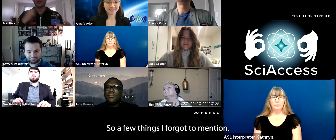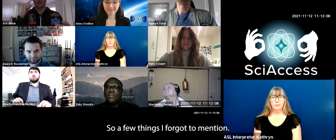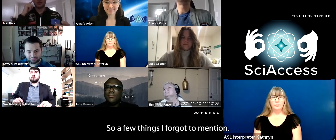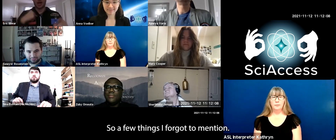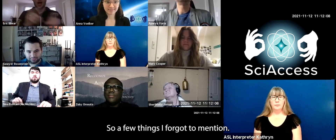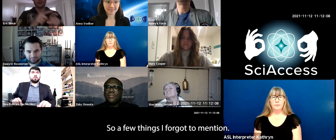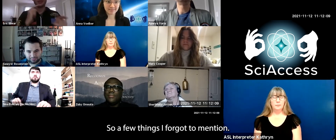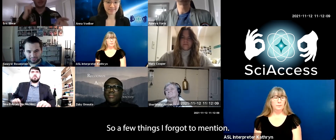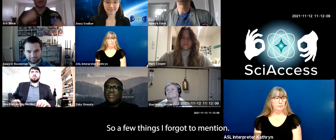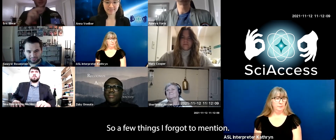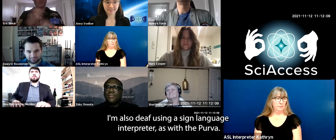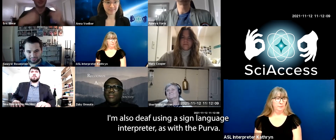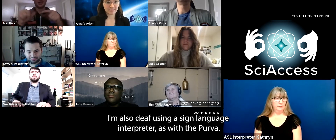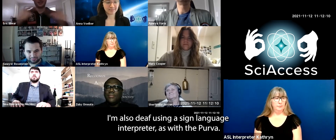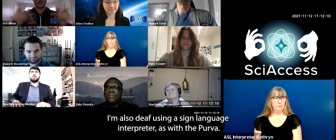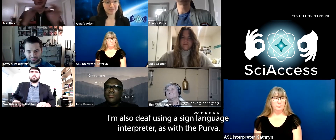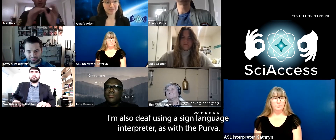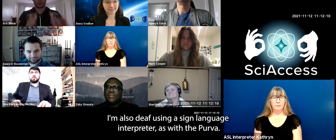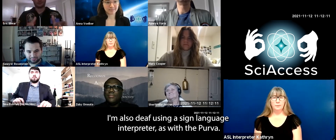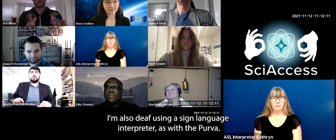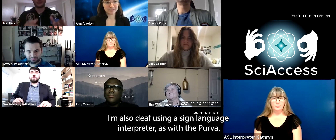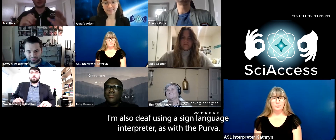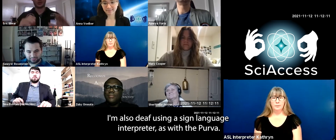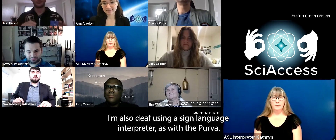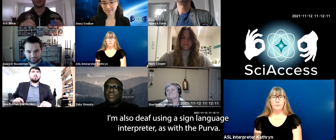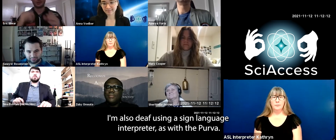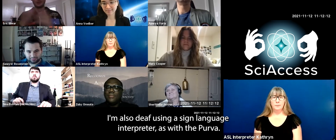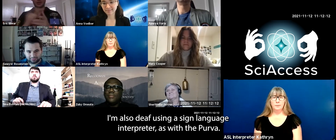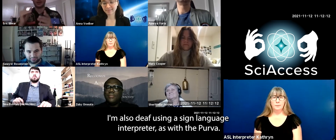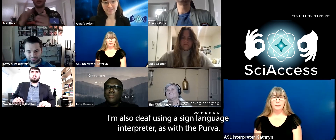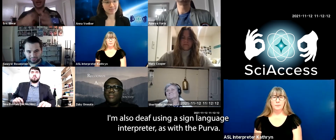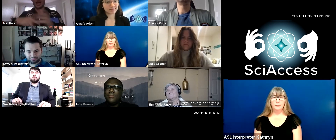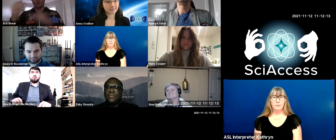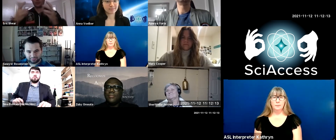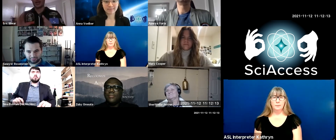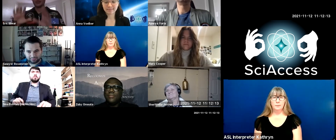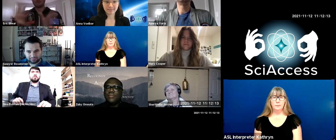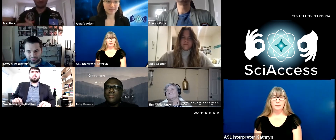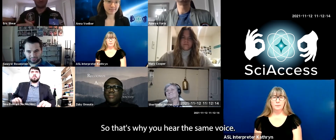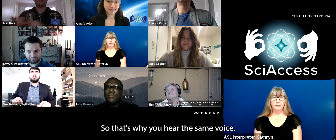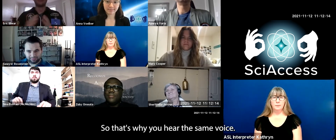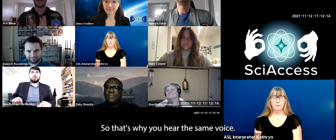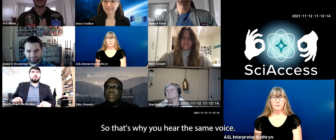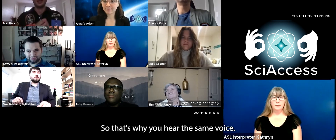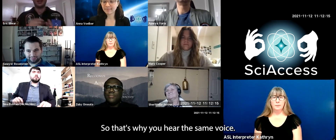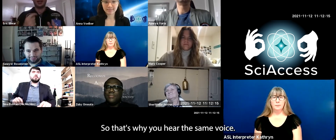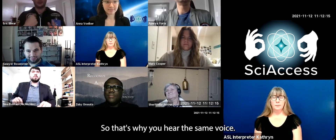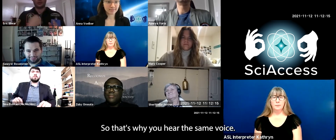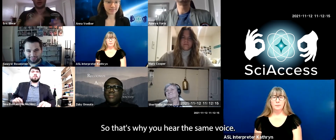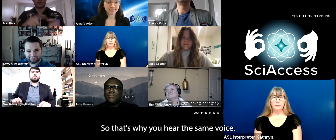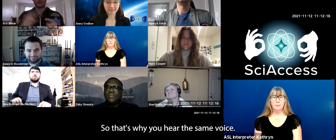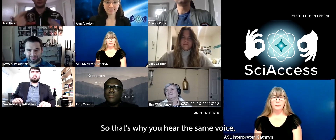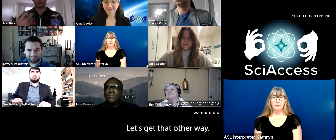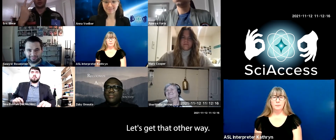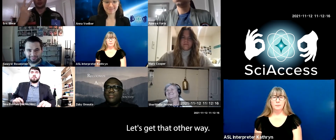So a few things I forgot to mention. I'm also deaf using a sign language interpreter, as with Apurva. So that's why you hear the